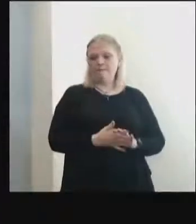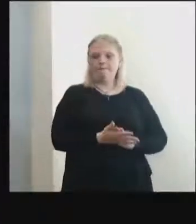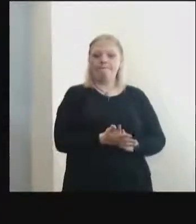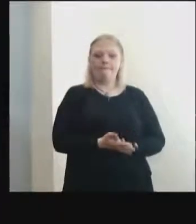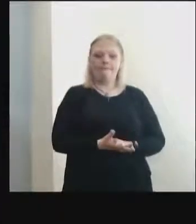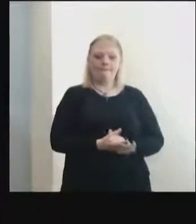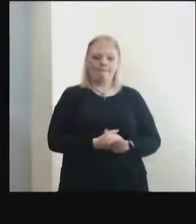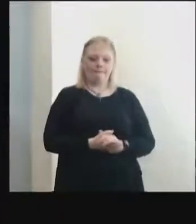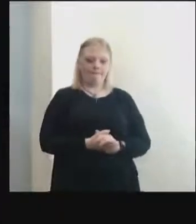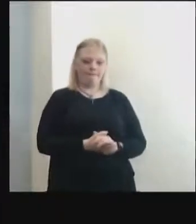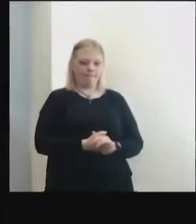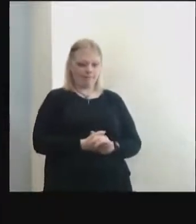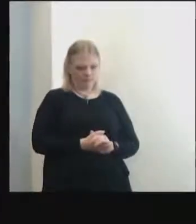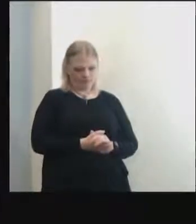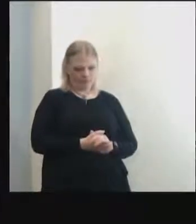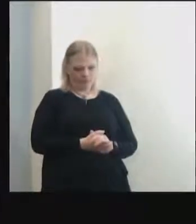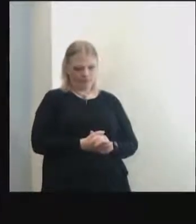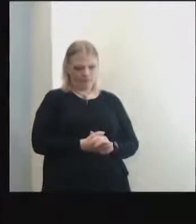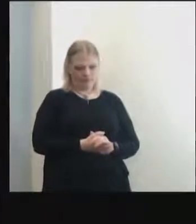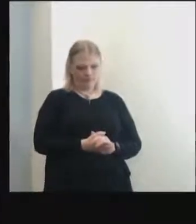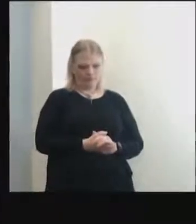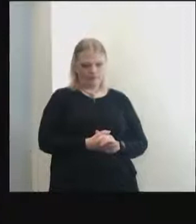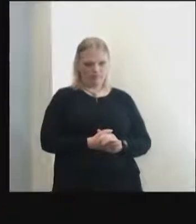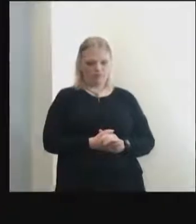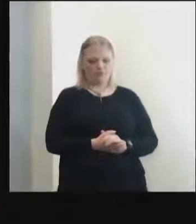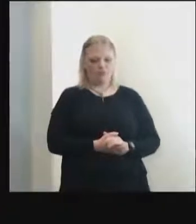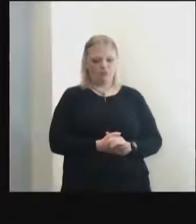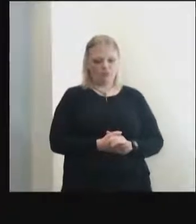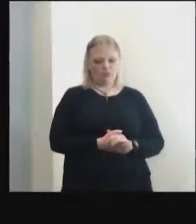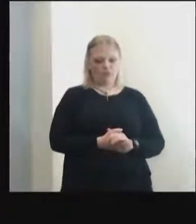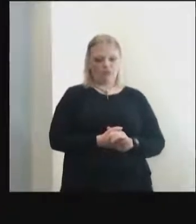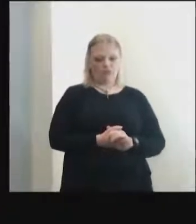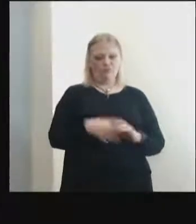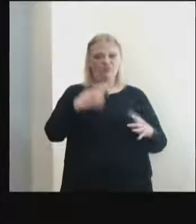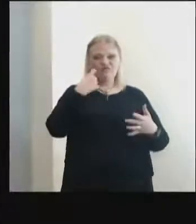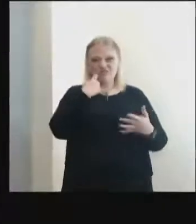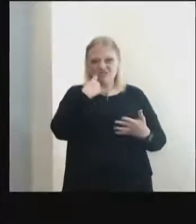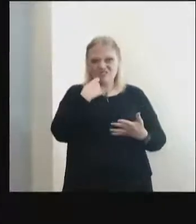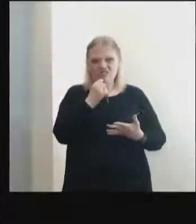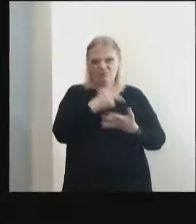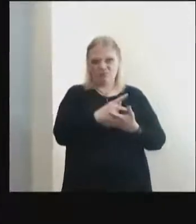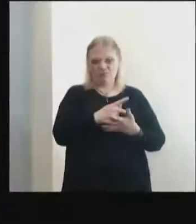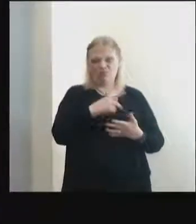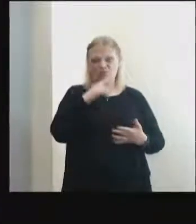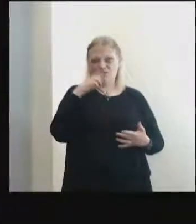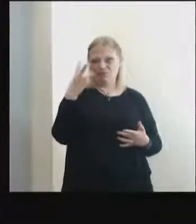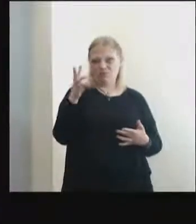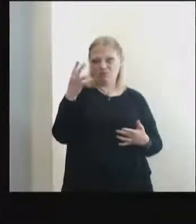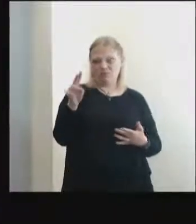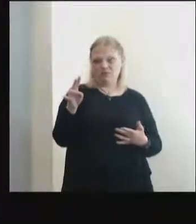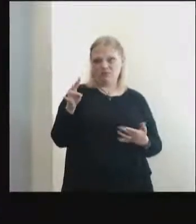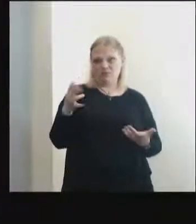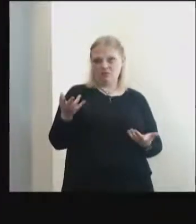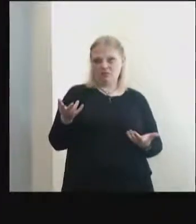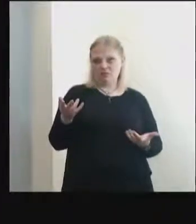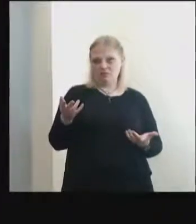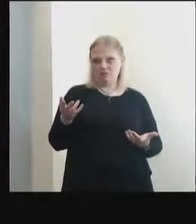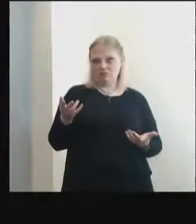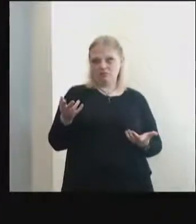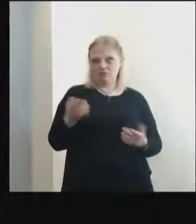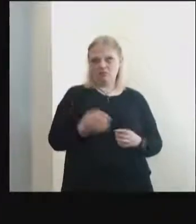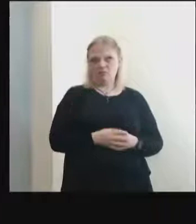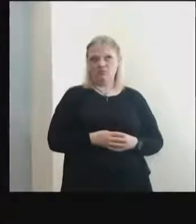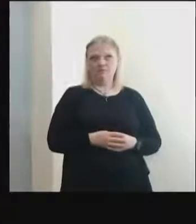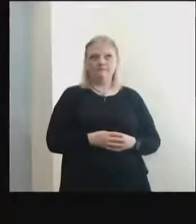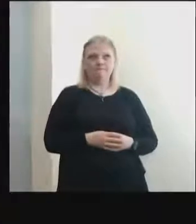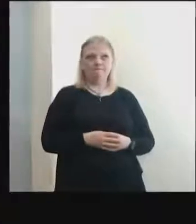Well, remember, it hasn't been that long where 16 and 17-year-olds have been eligible to get vaccinated.